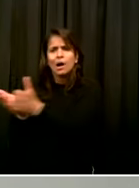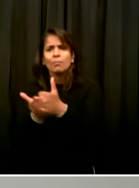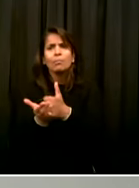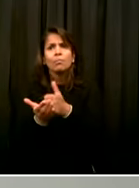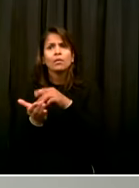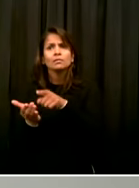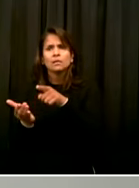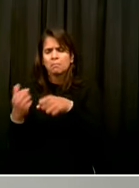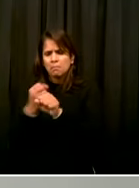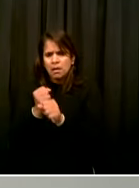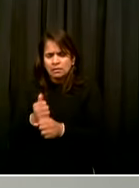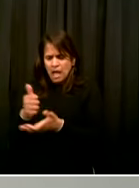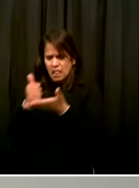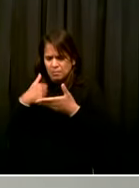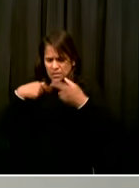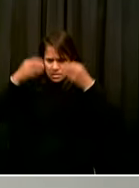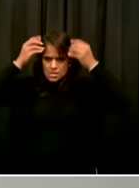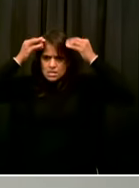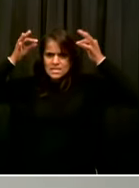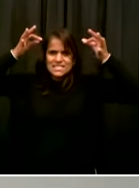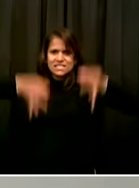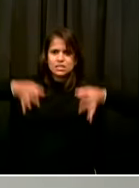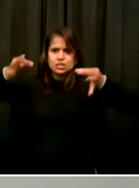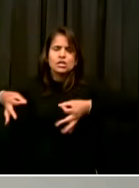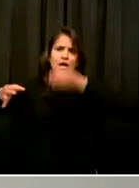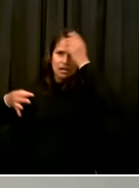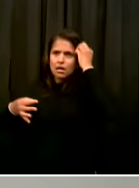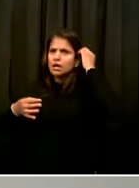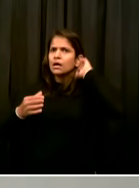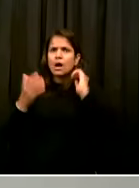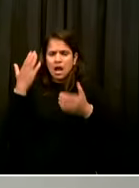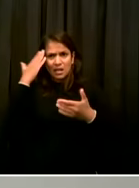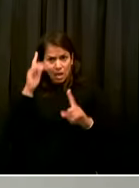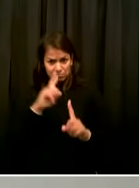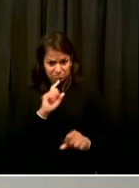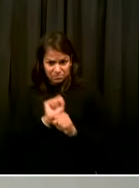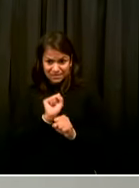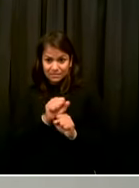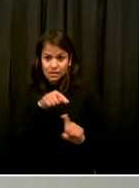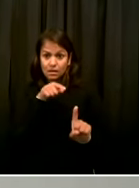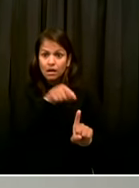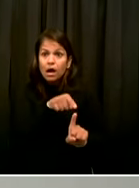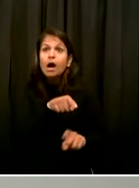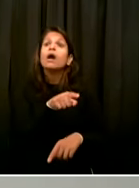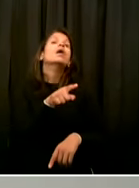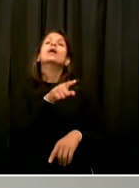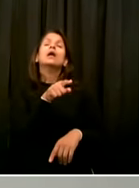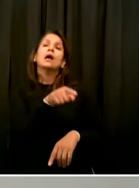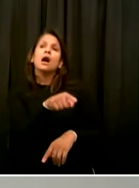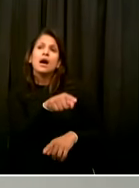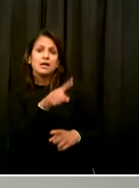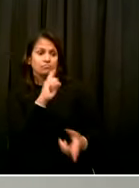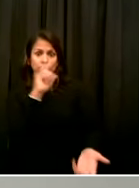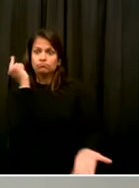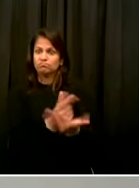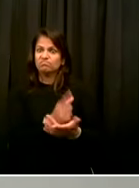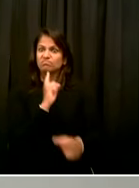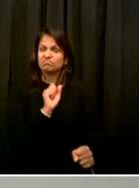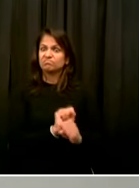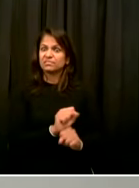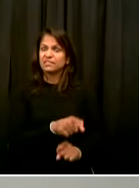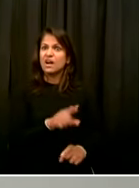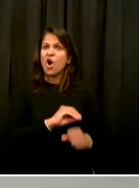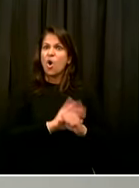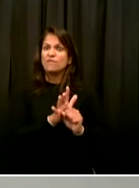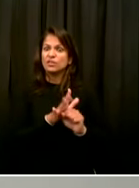data source that we have available to us and using it. But we should only use it to make decisions if we actually have real evidence of its effectiveness. And